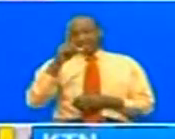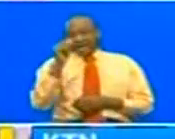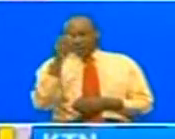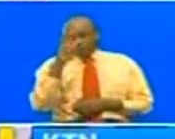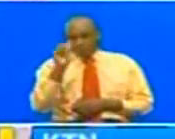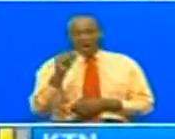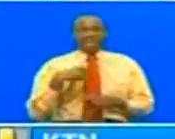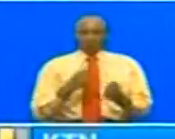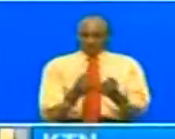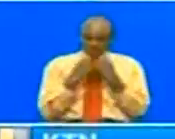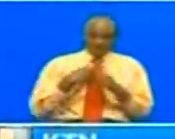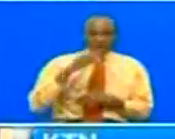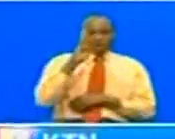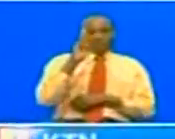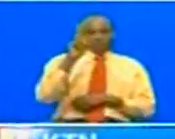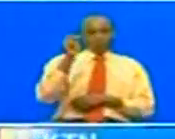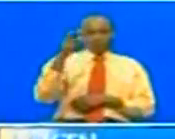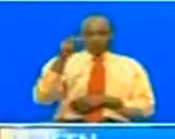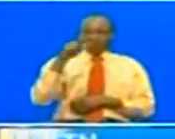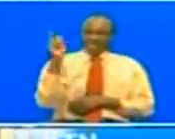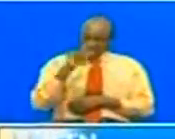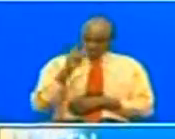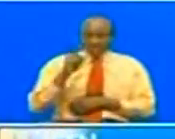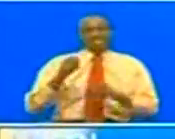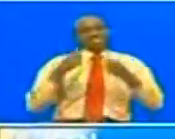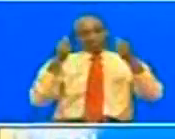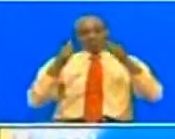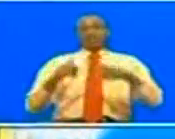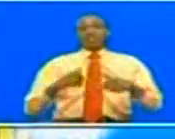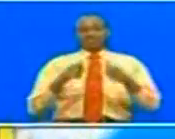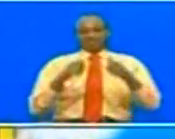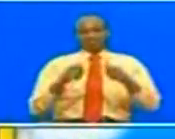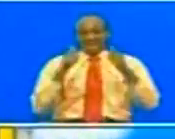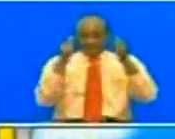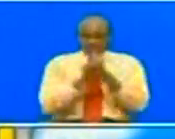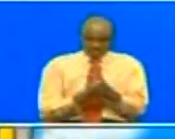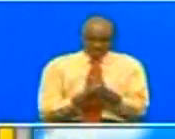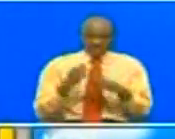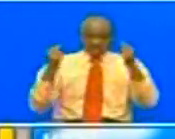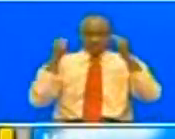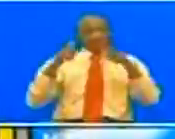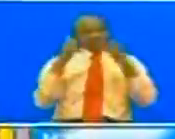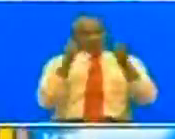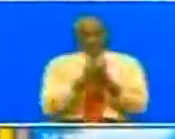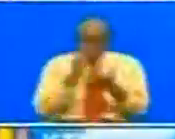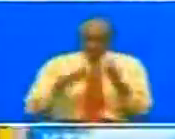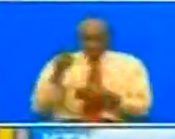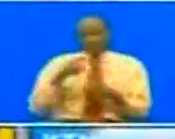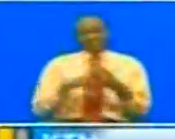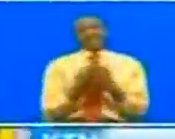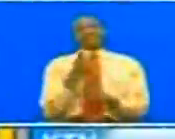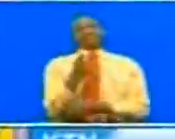and goalkeeper John Busolo launched the Nairobi Champions Cup. But what is now left of Kenyan football are memories of years gone